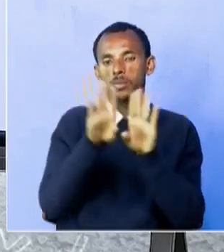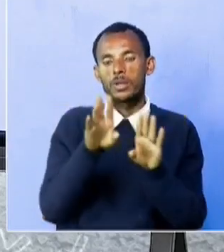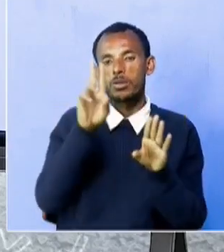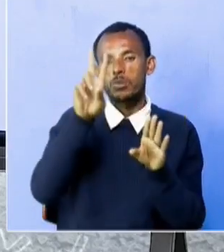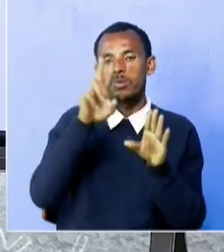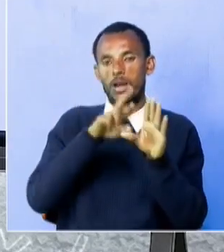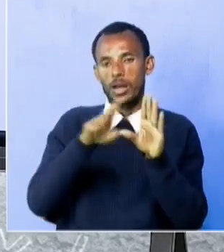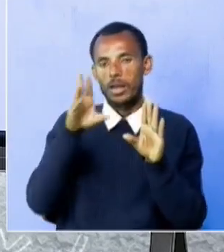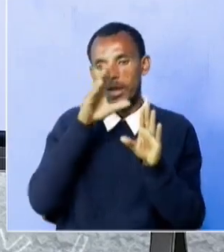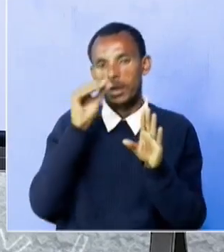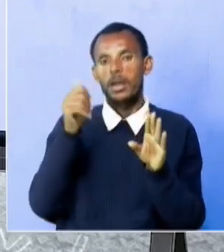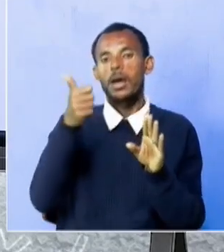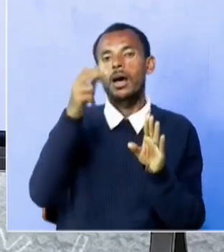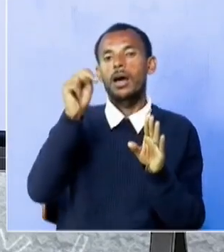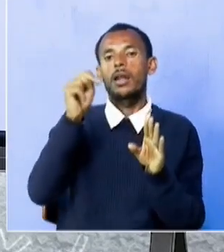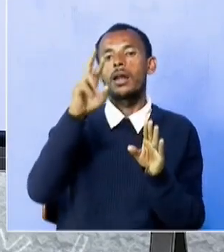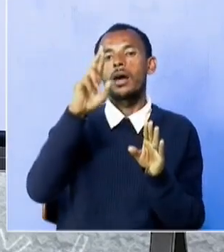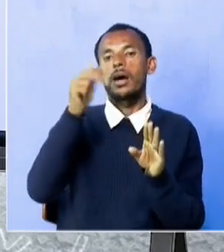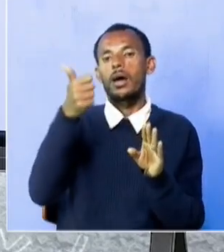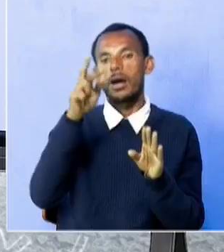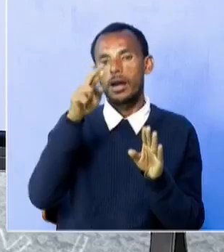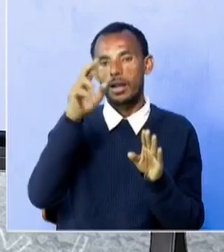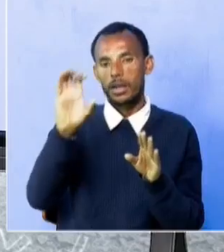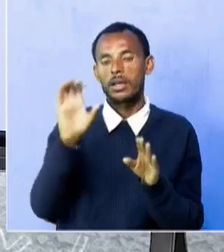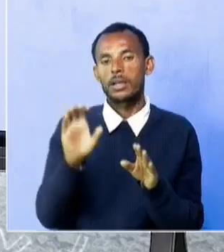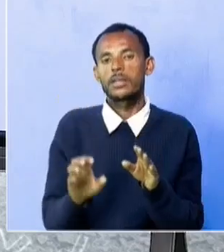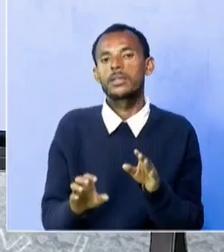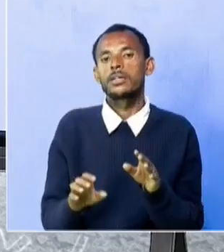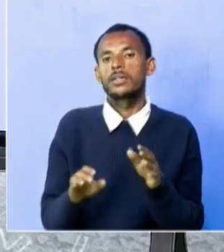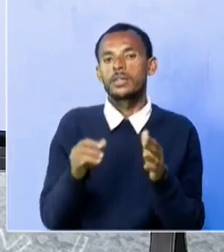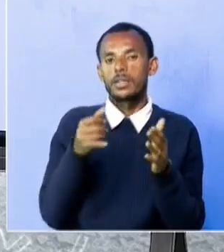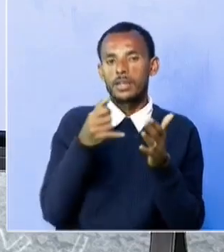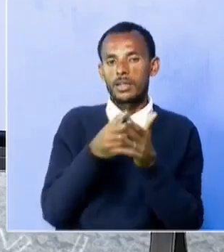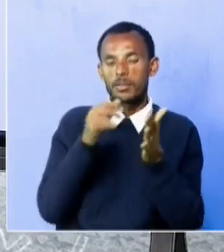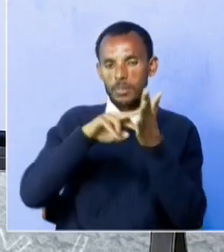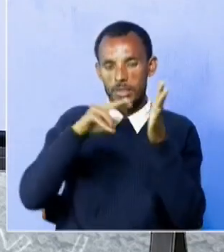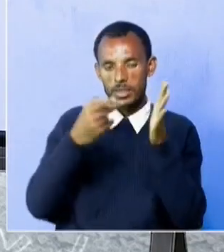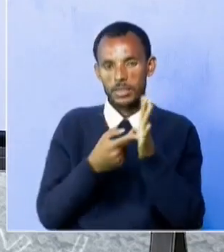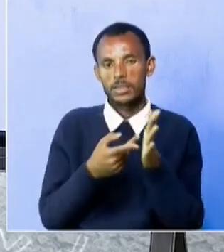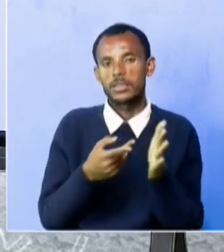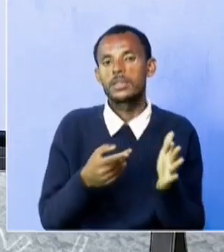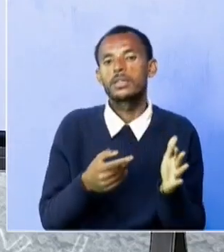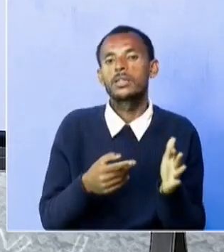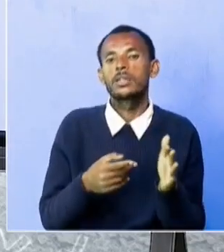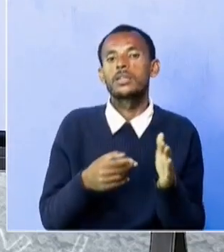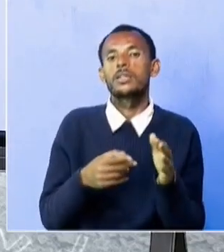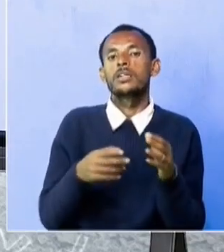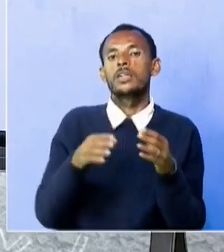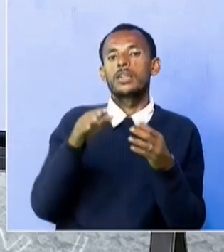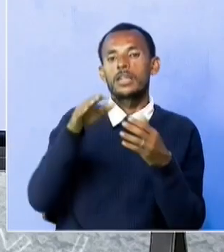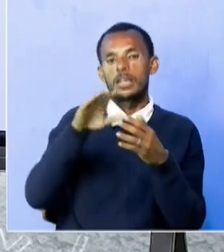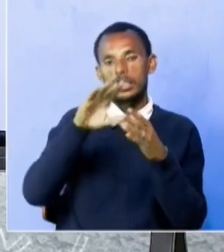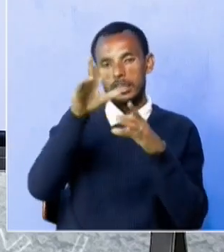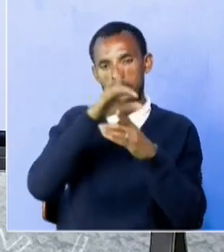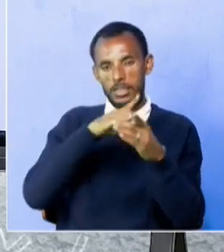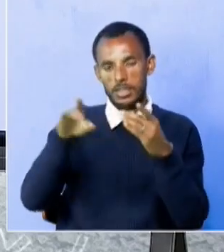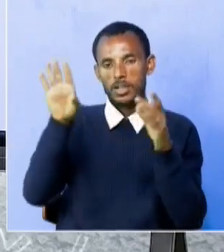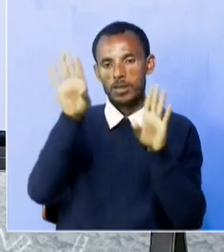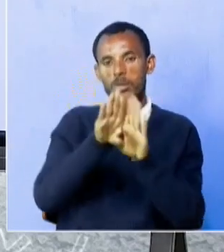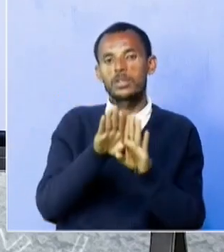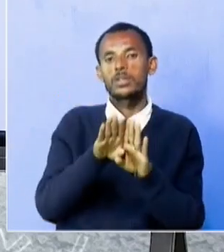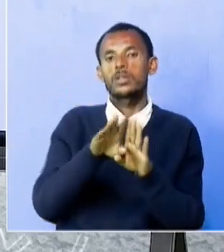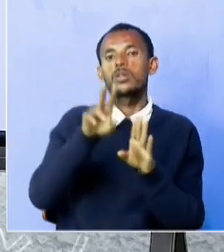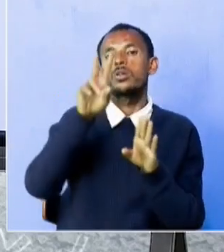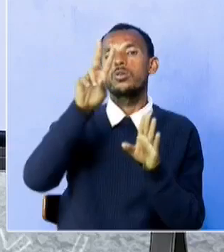and an arc. But when we come to a segment of a circle is a region enclosed by a